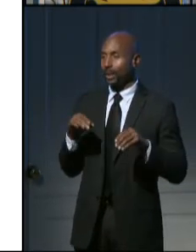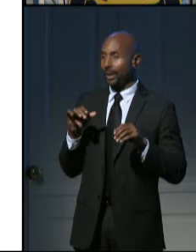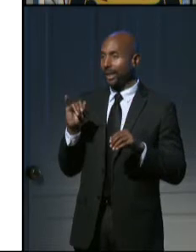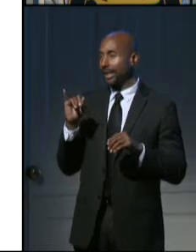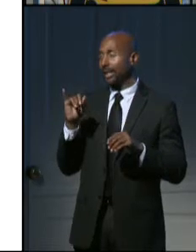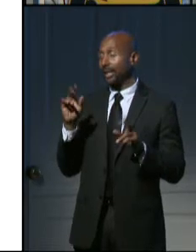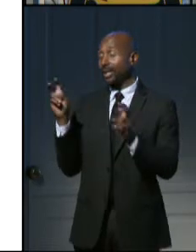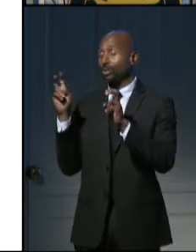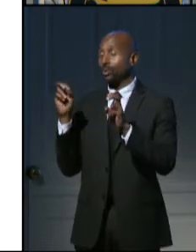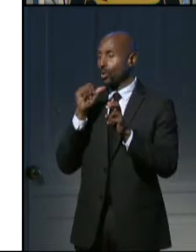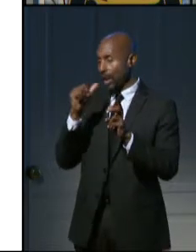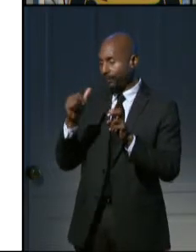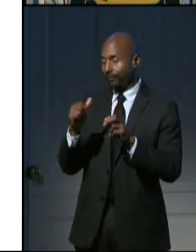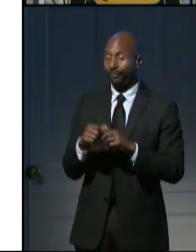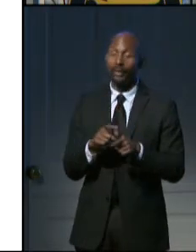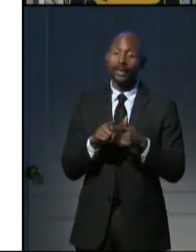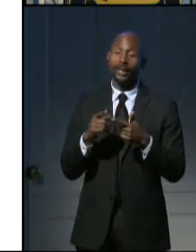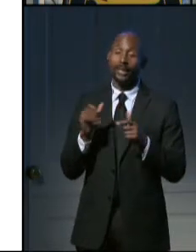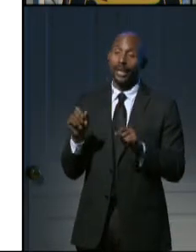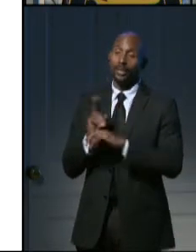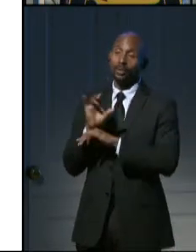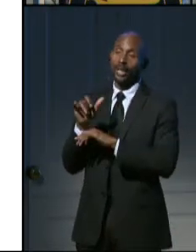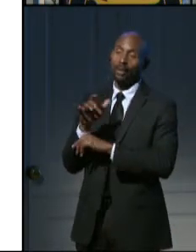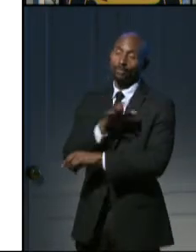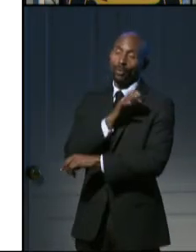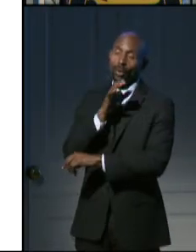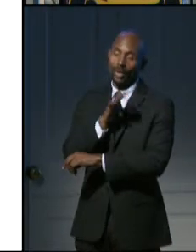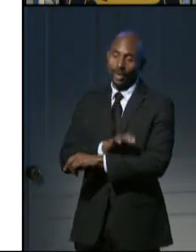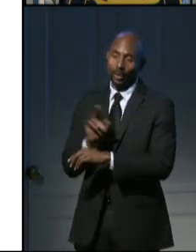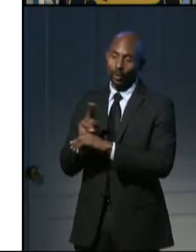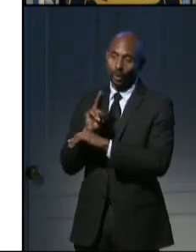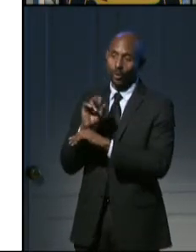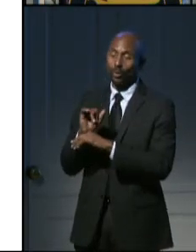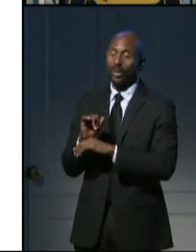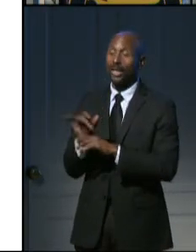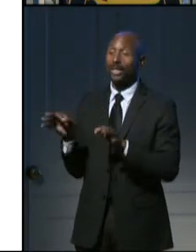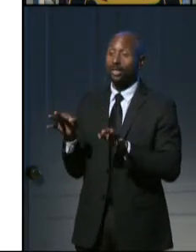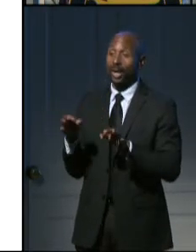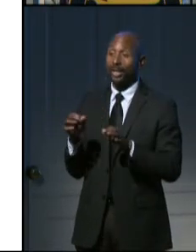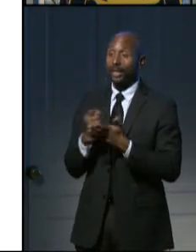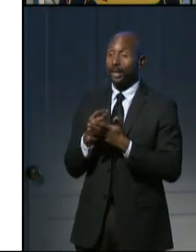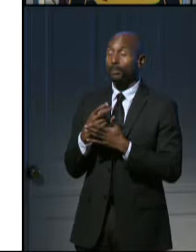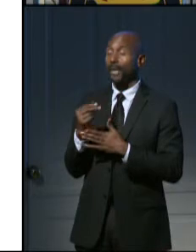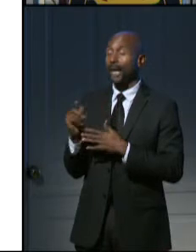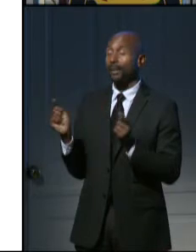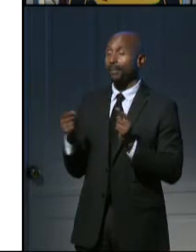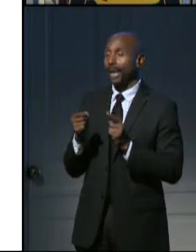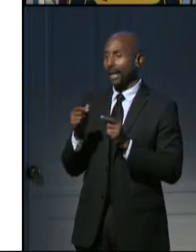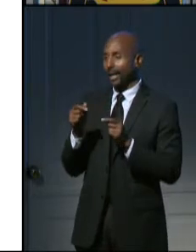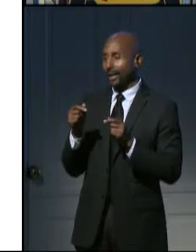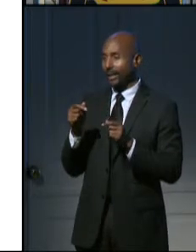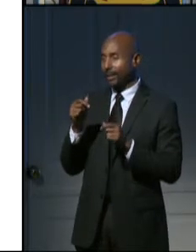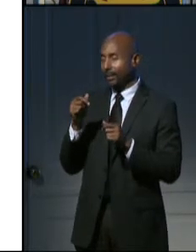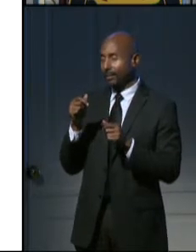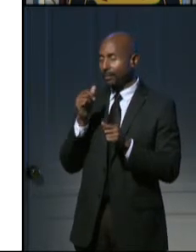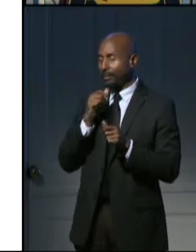there's clinical use for distraction therapy and pain management, but also empathy building, like putting one in the shoes of another to